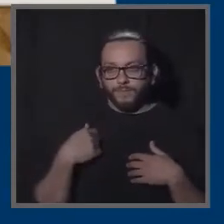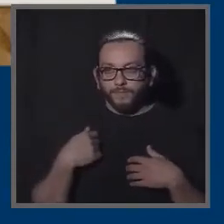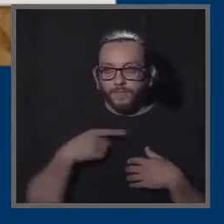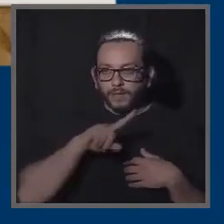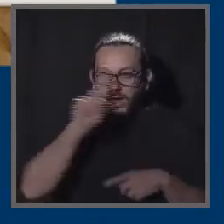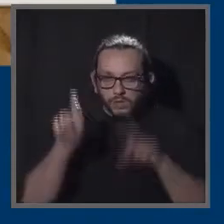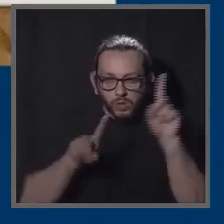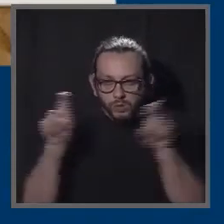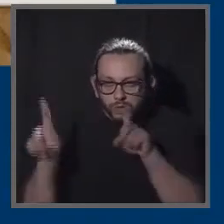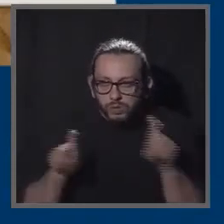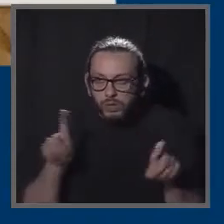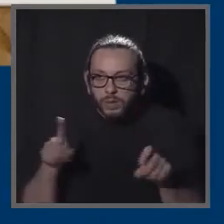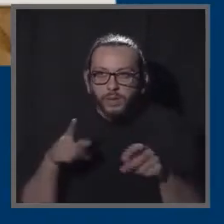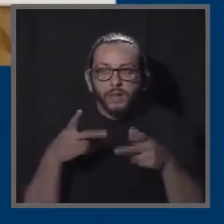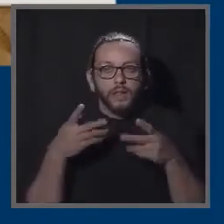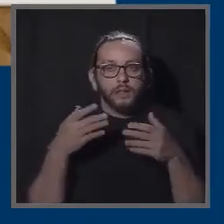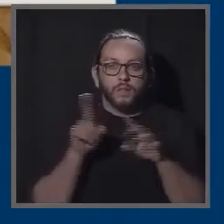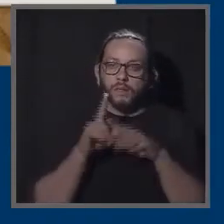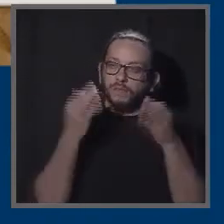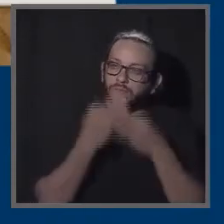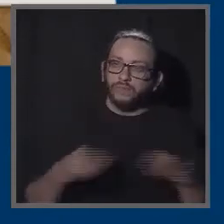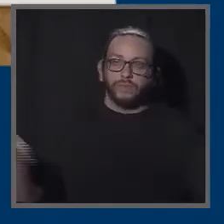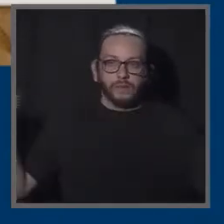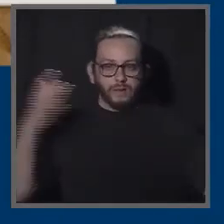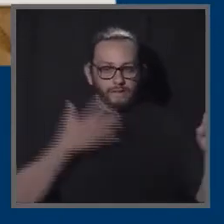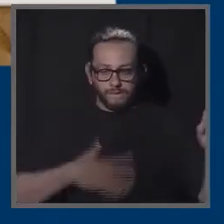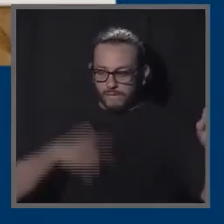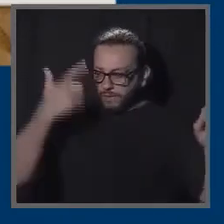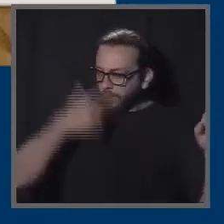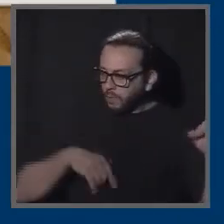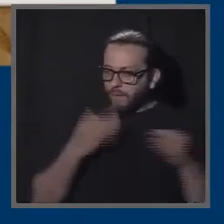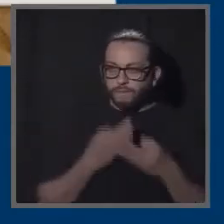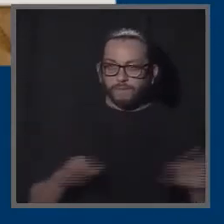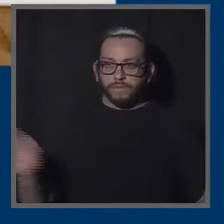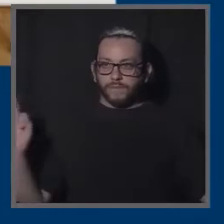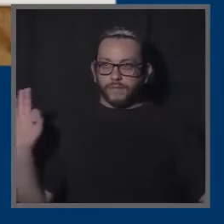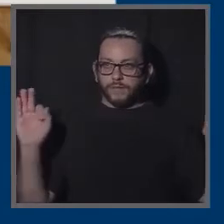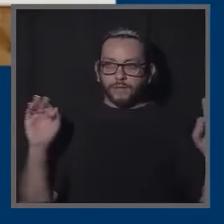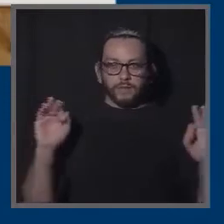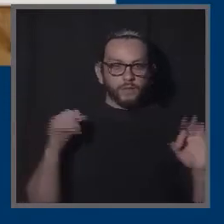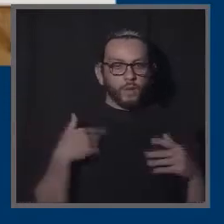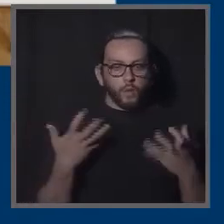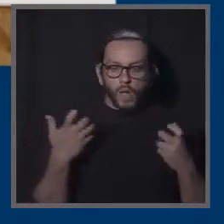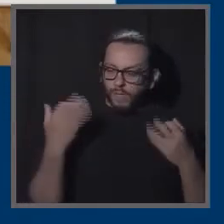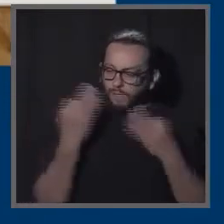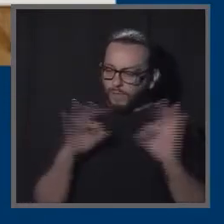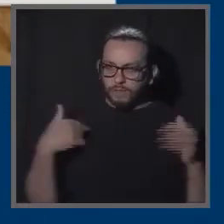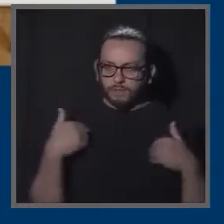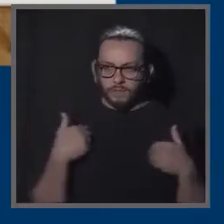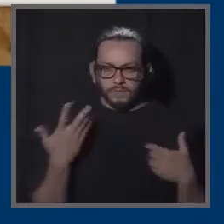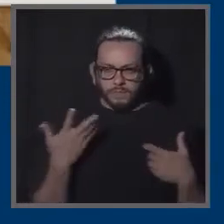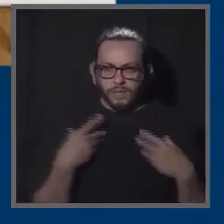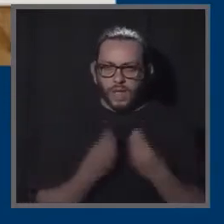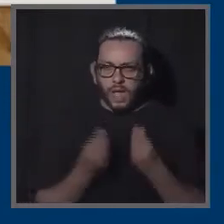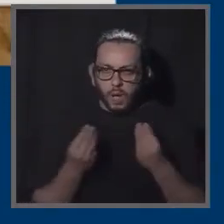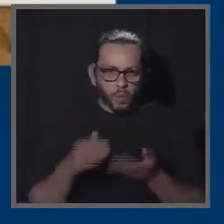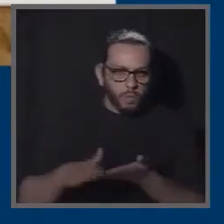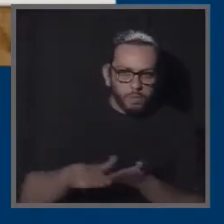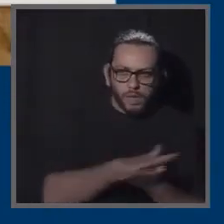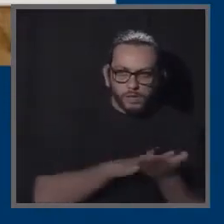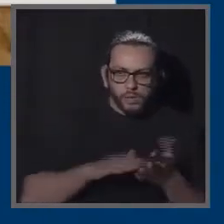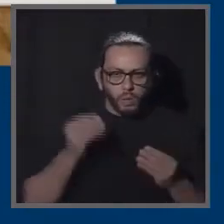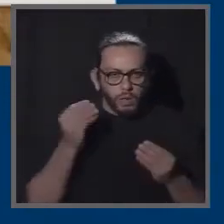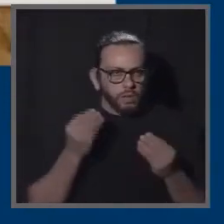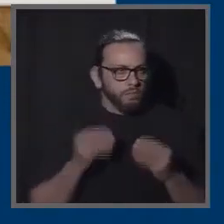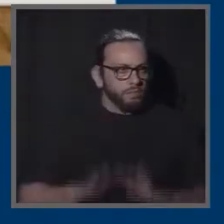freedoms that people want for themselves, and places that at the heart of development. So our approach to cultural democracy